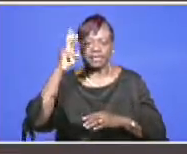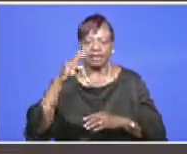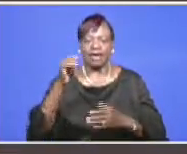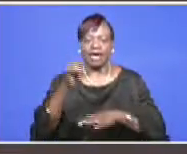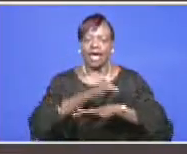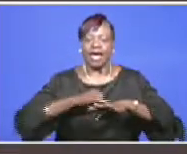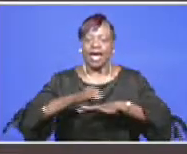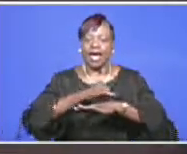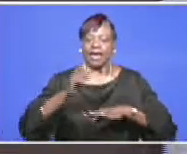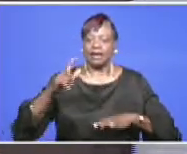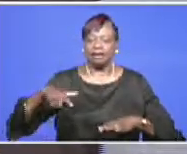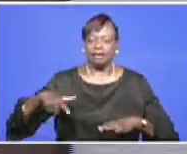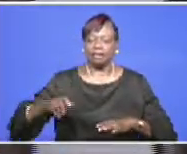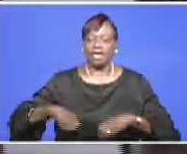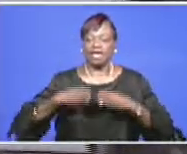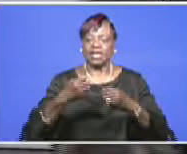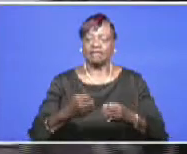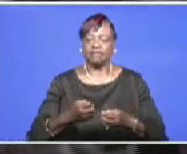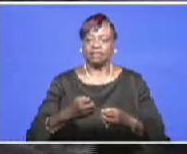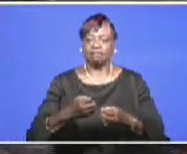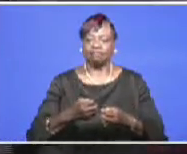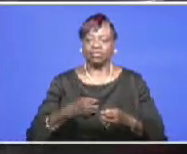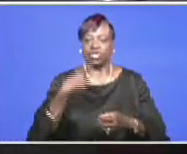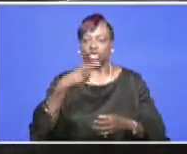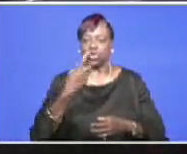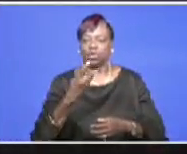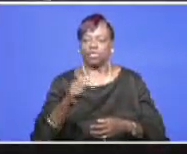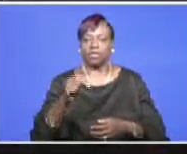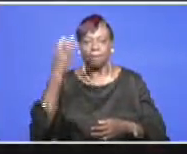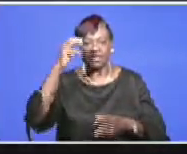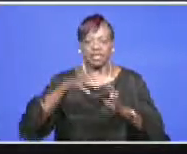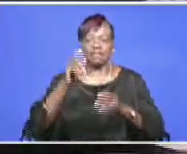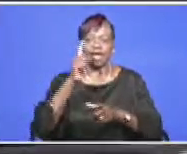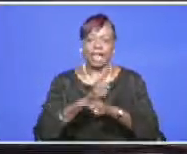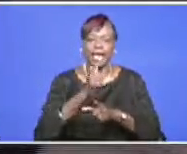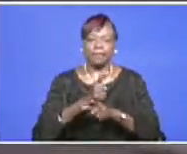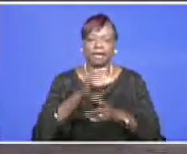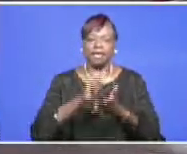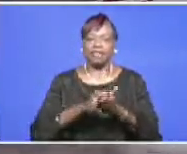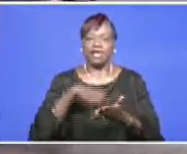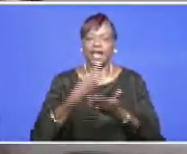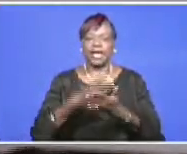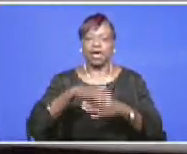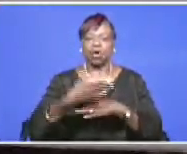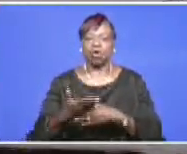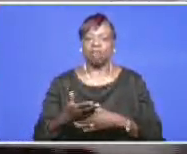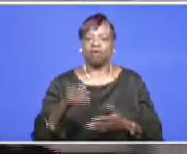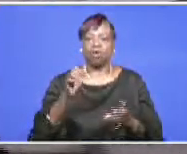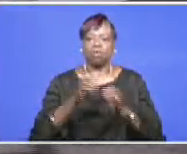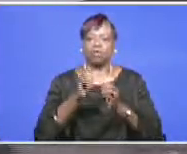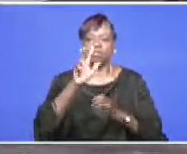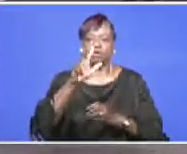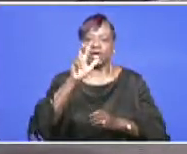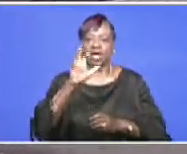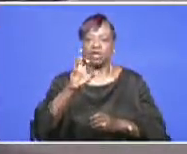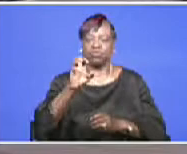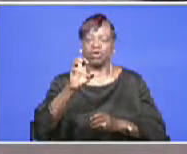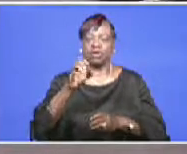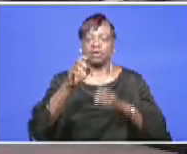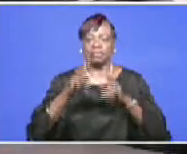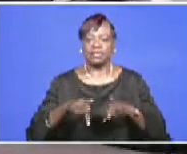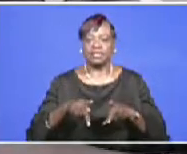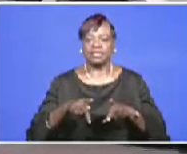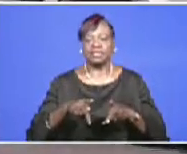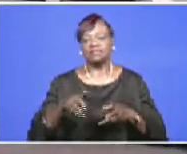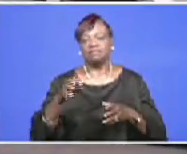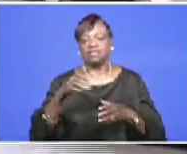has given notification to the Minister of Labor that intends to lay off more than 300 employees in a matter of weeks. The move comes as government prepares